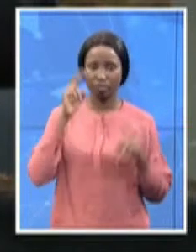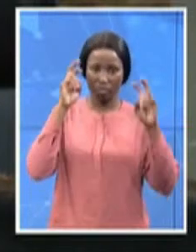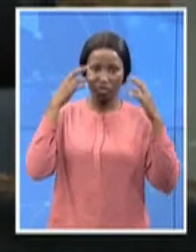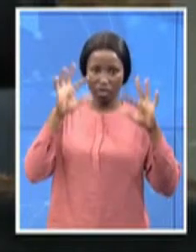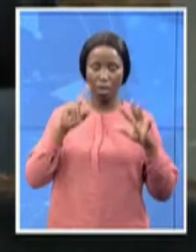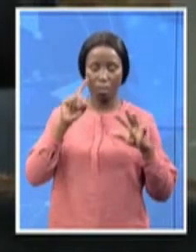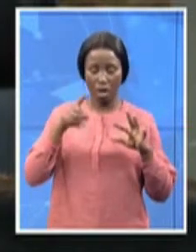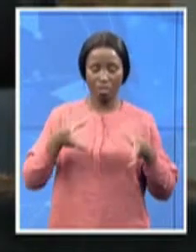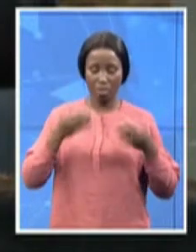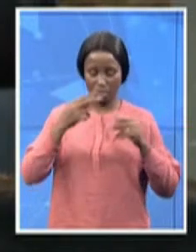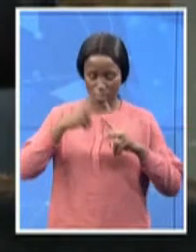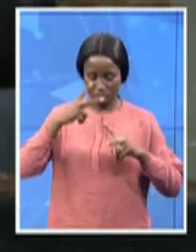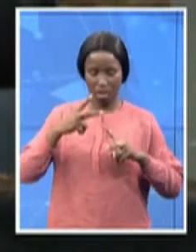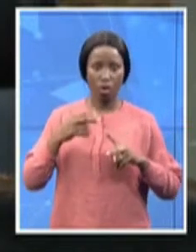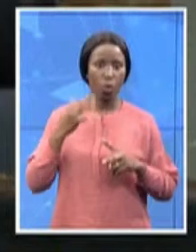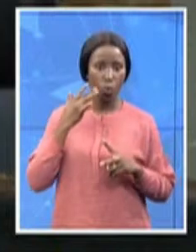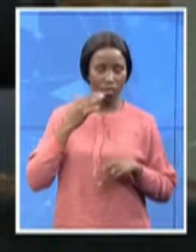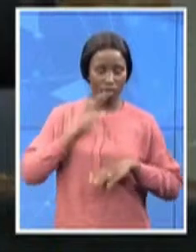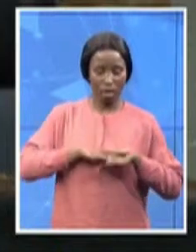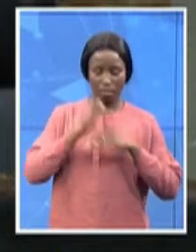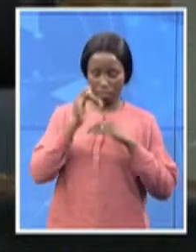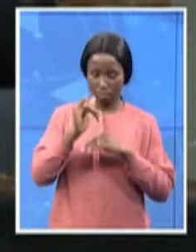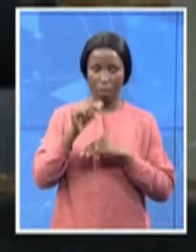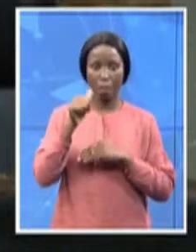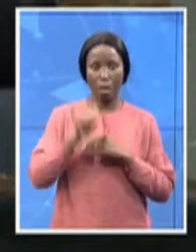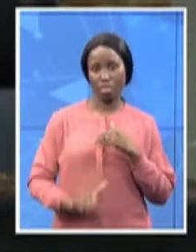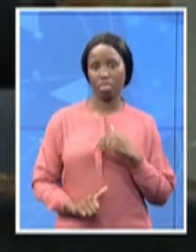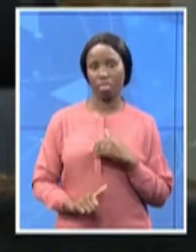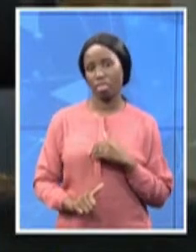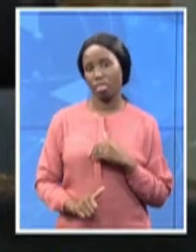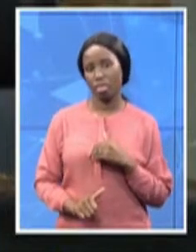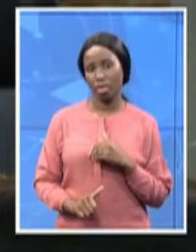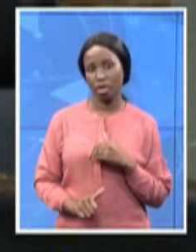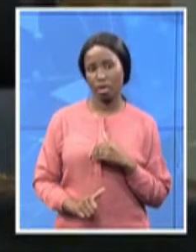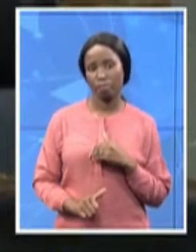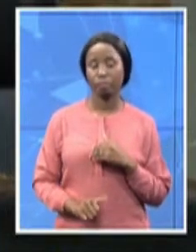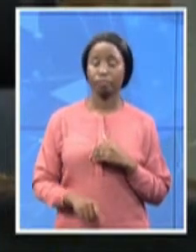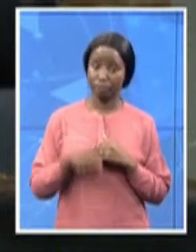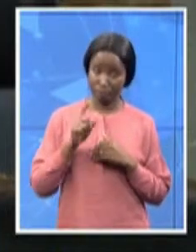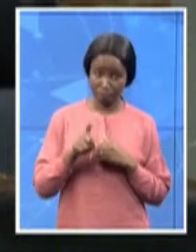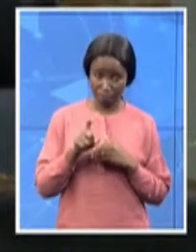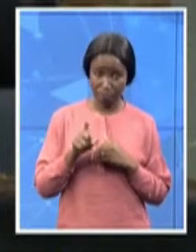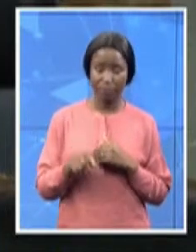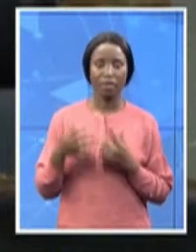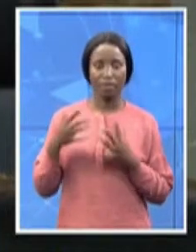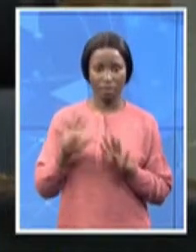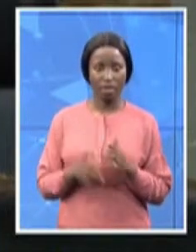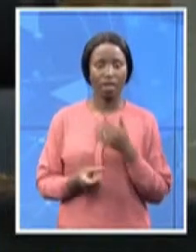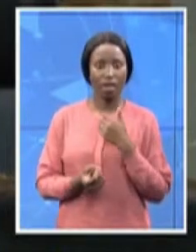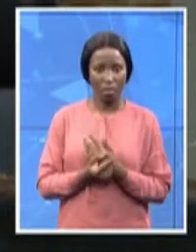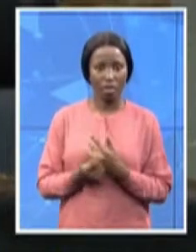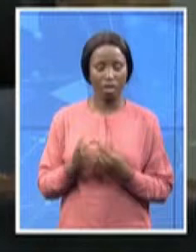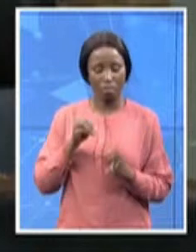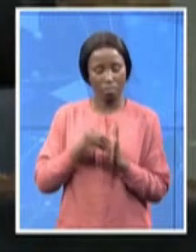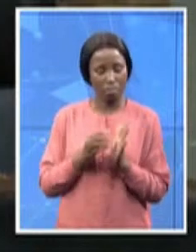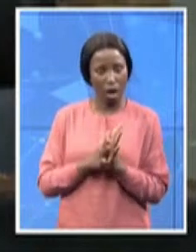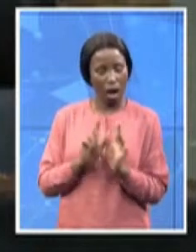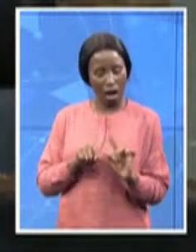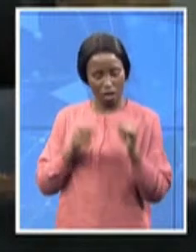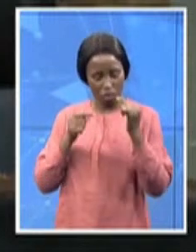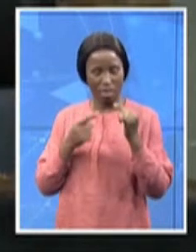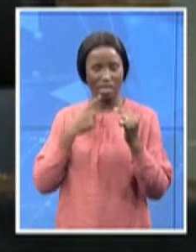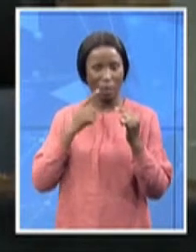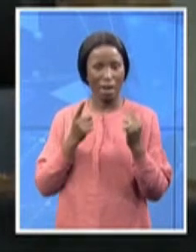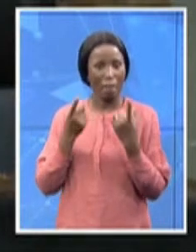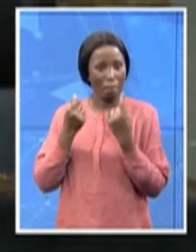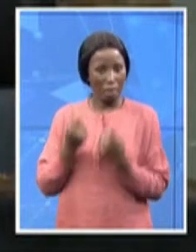month. That court upheld the argument that the findings made and the consequent